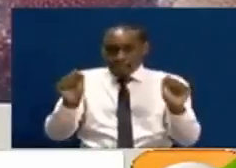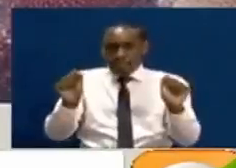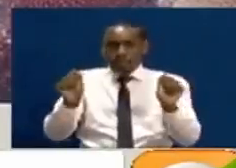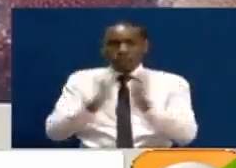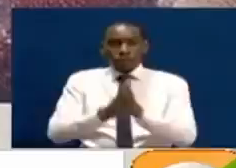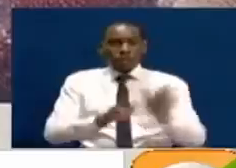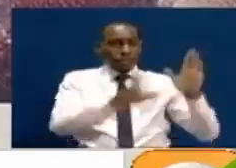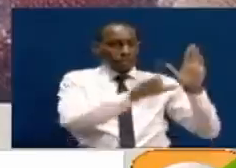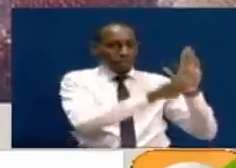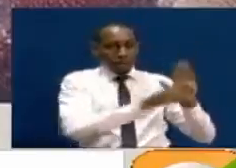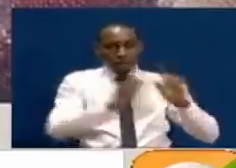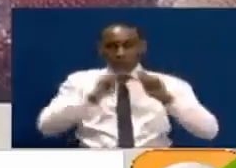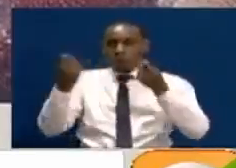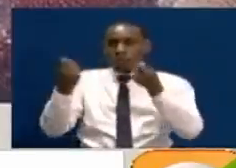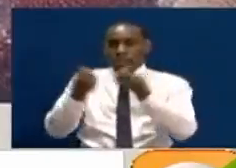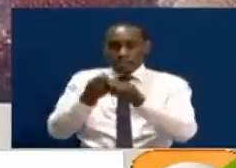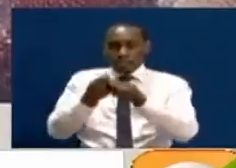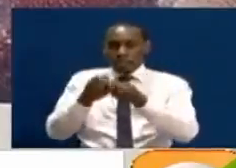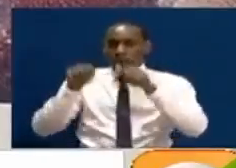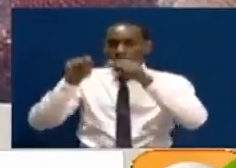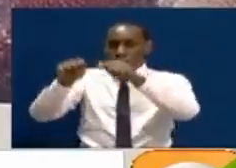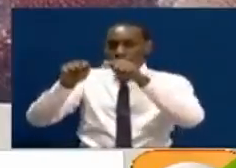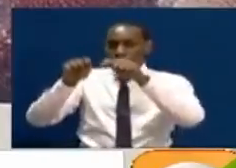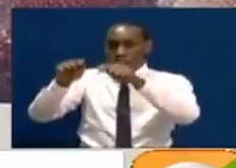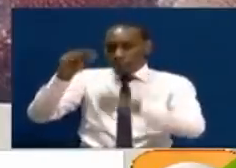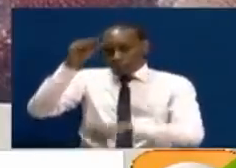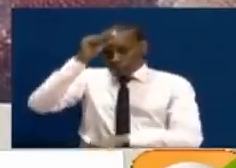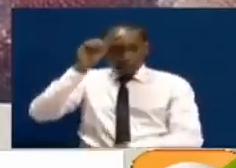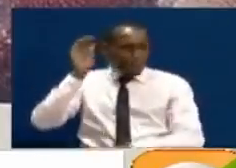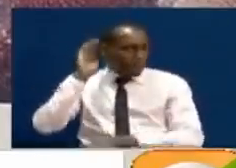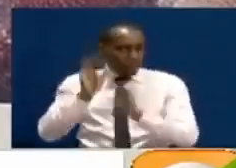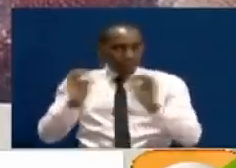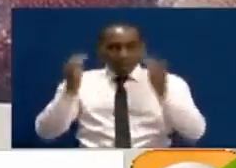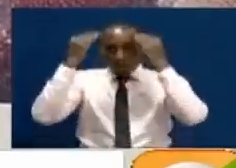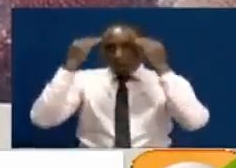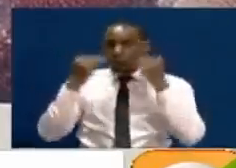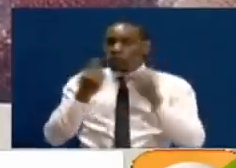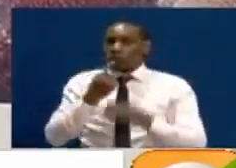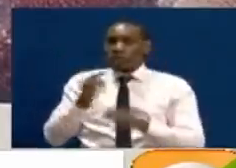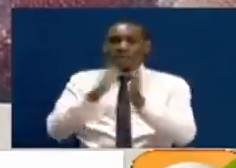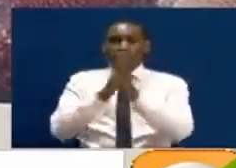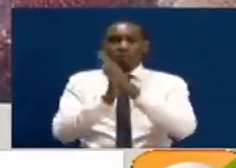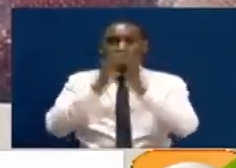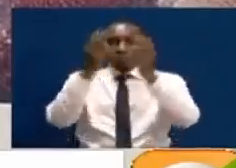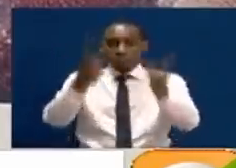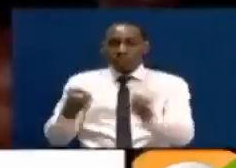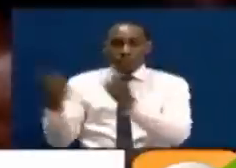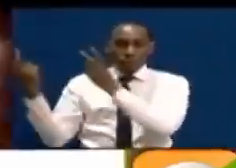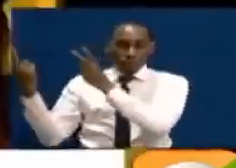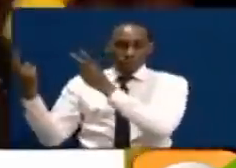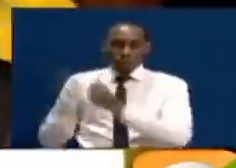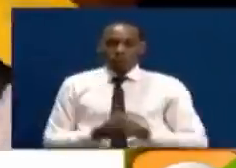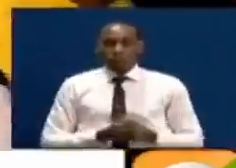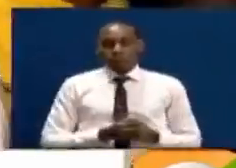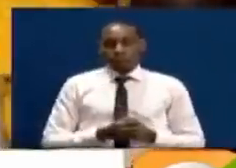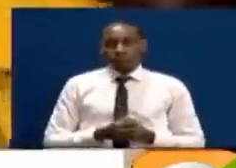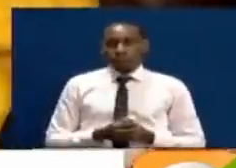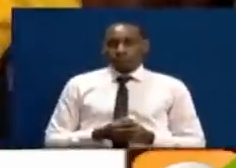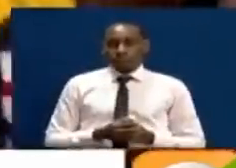the legal fraternity slamming the state's disobedience of court orders. Take a look. Thank